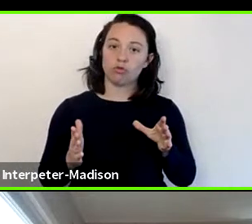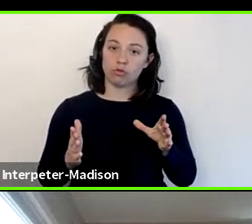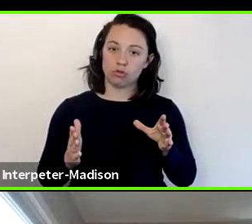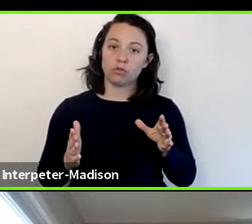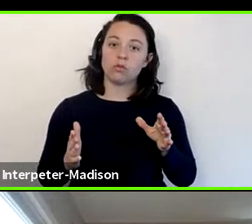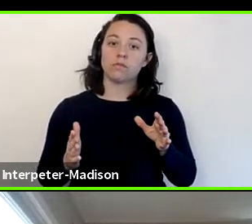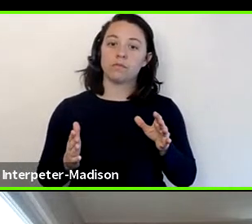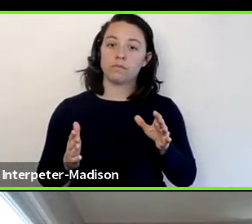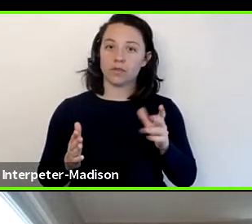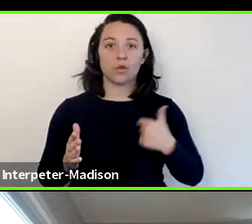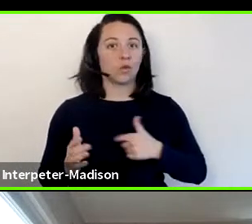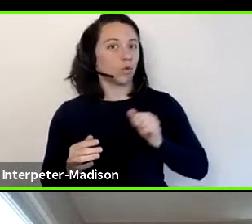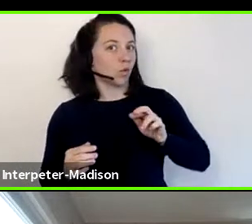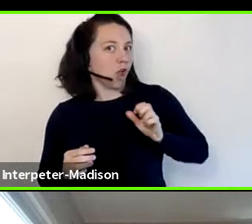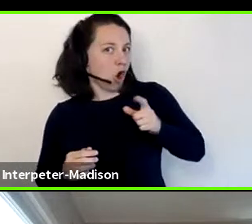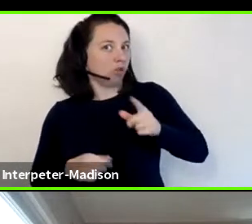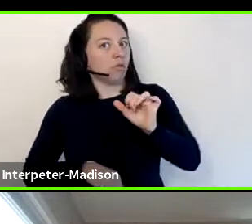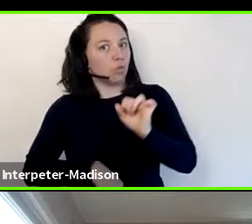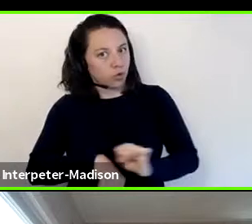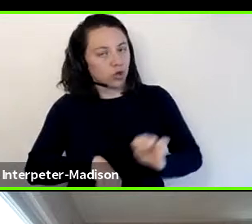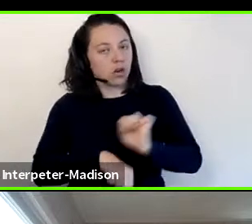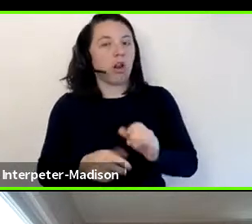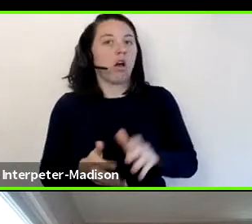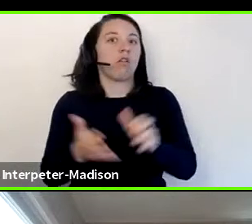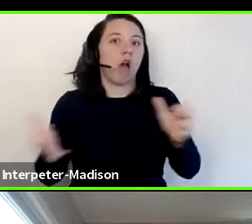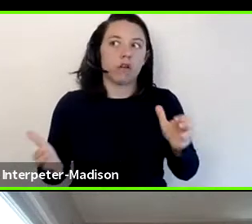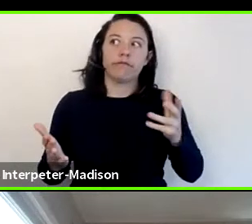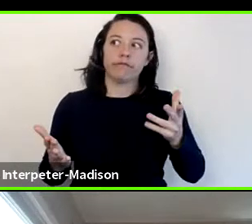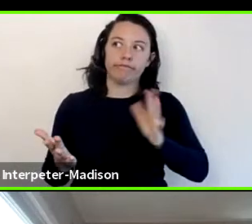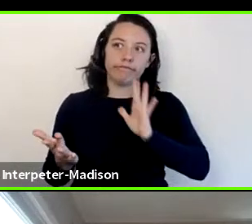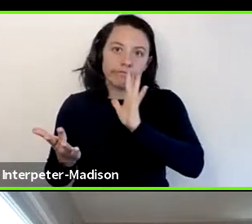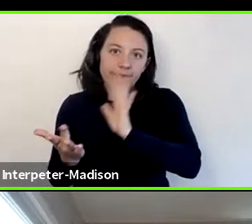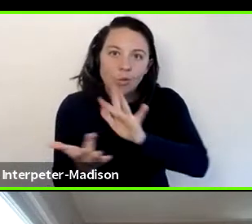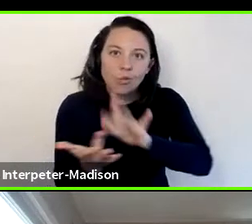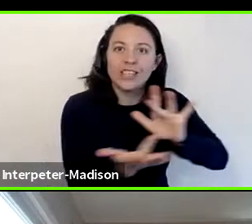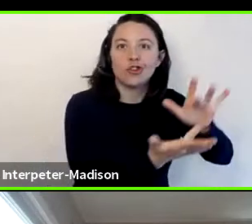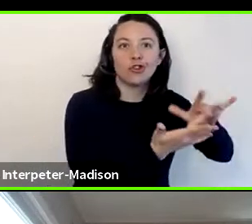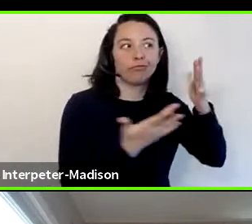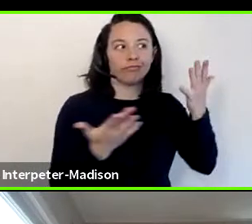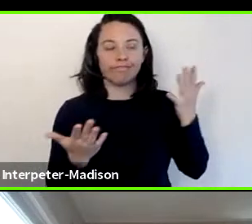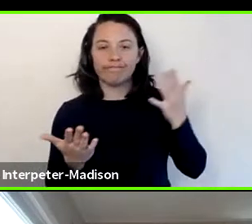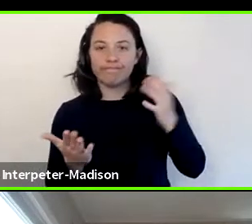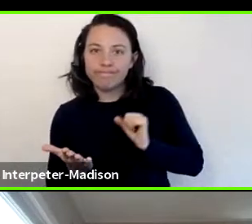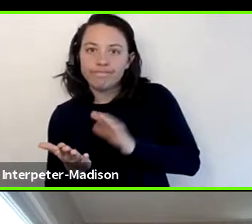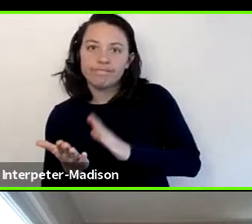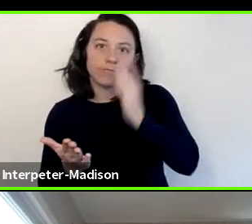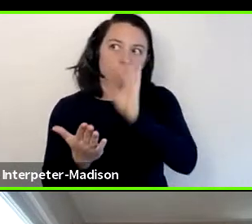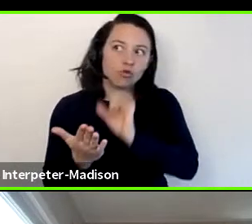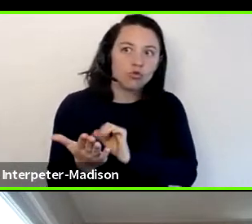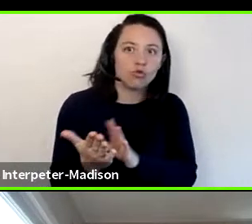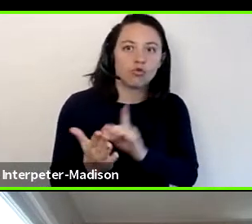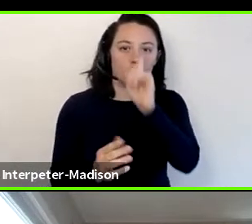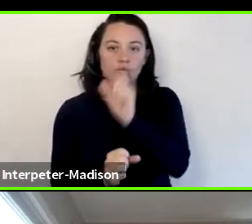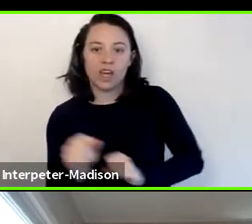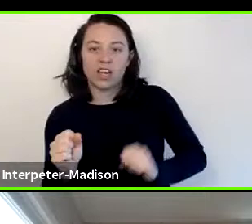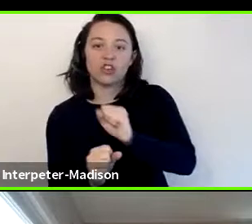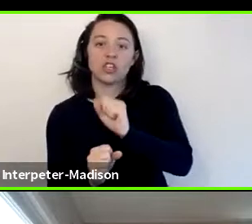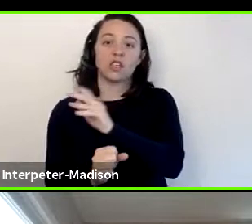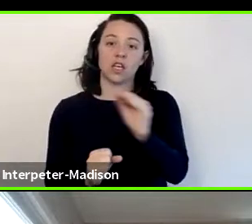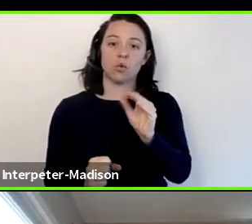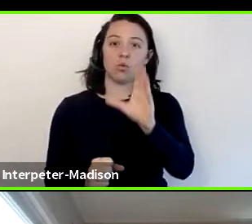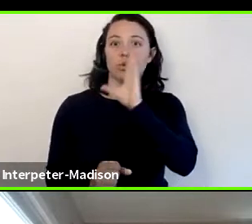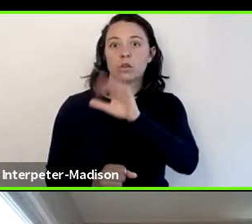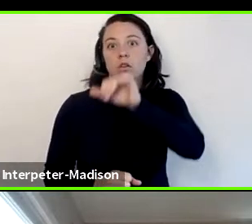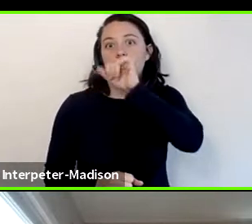a lot of those outreach strategies that you've mentioned. And we'd love to further engage with all of you